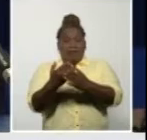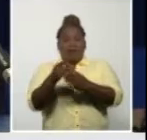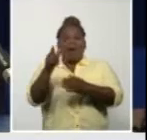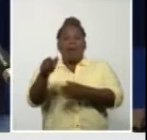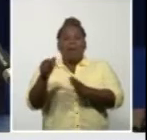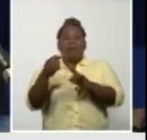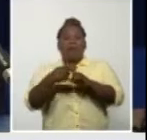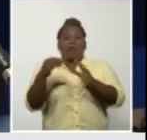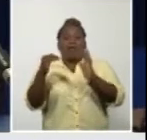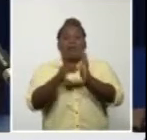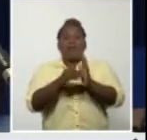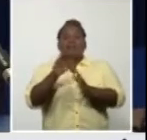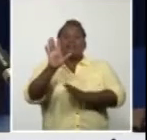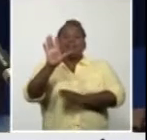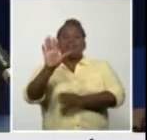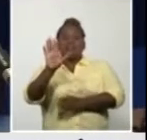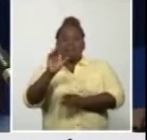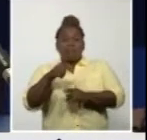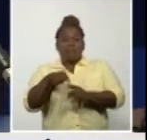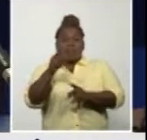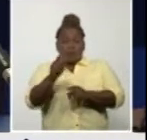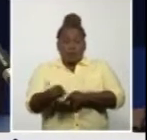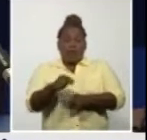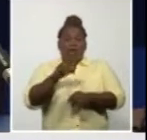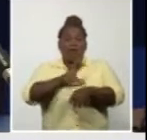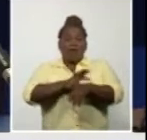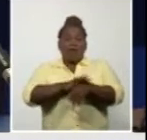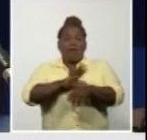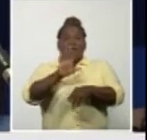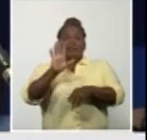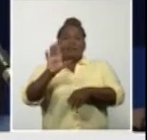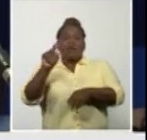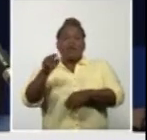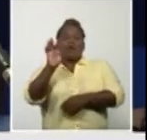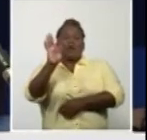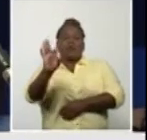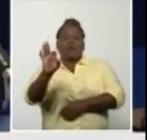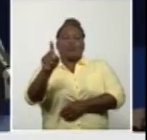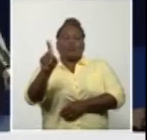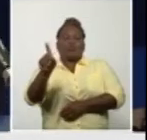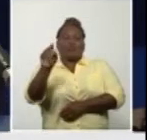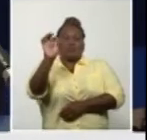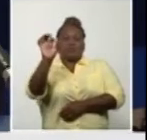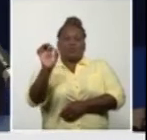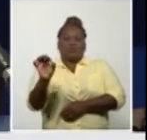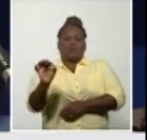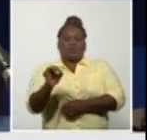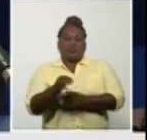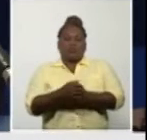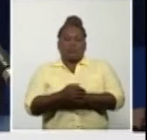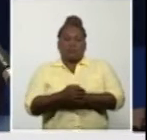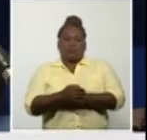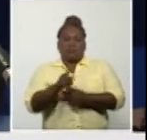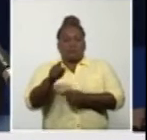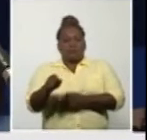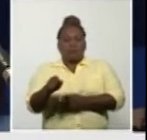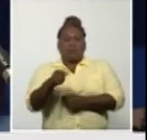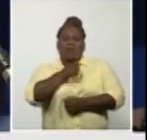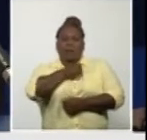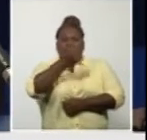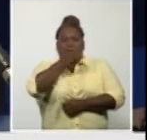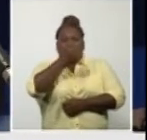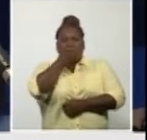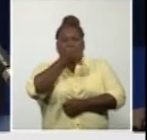detail, and they will realize that we are reporting more deaths in one day in the region of the Americas than what